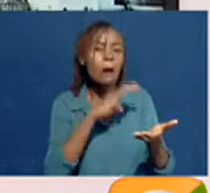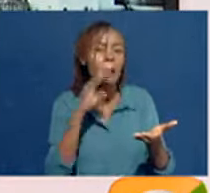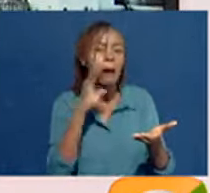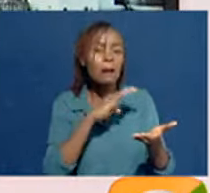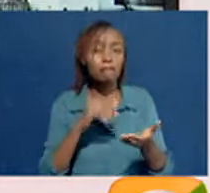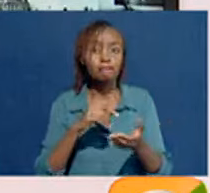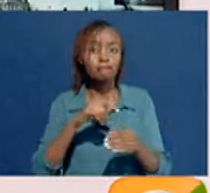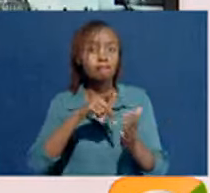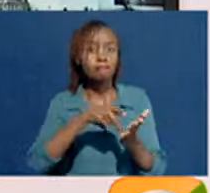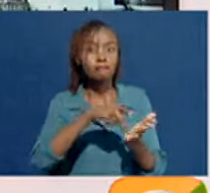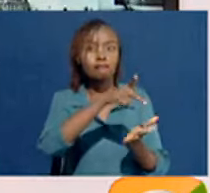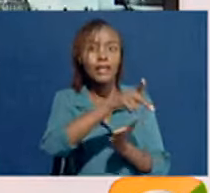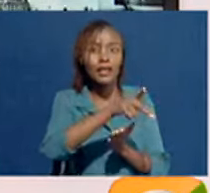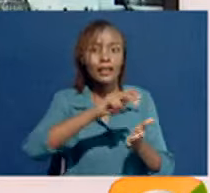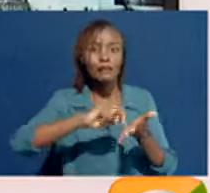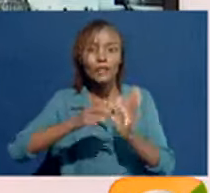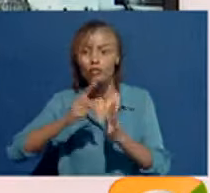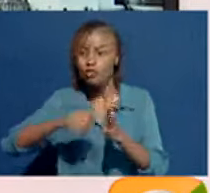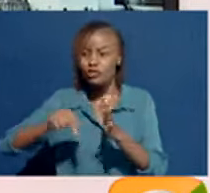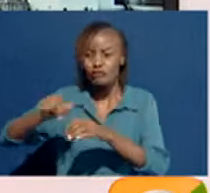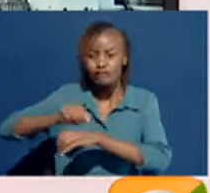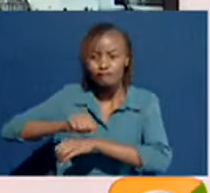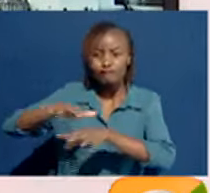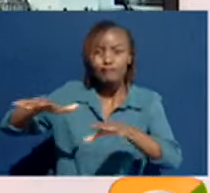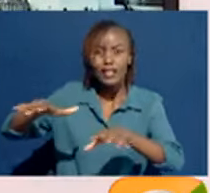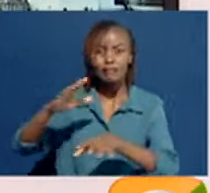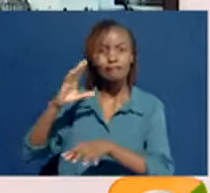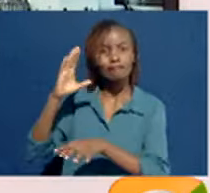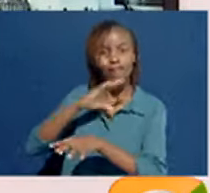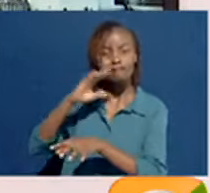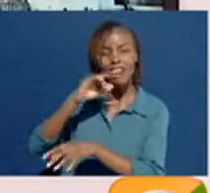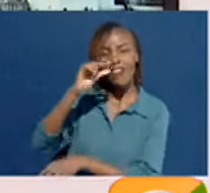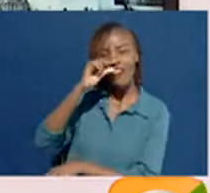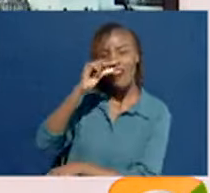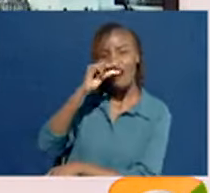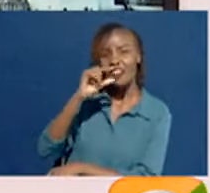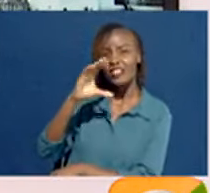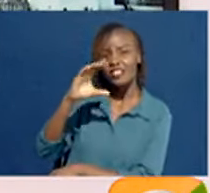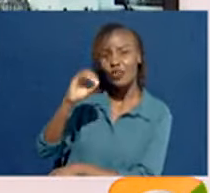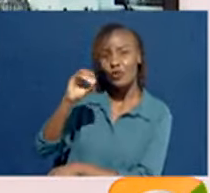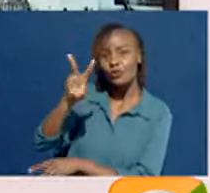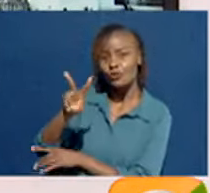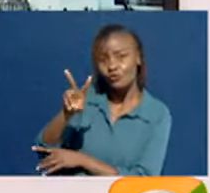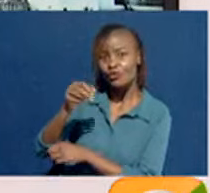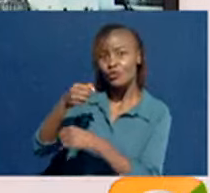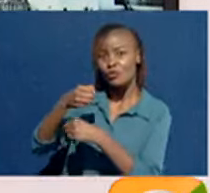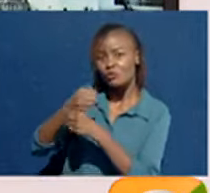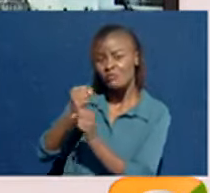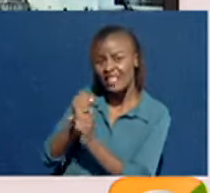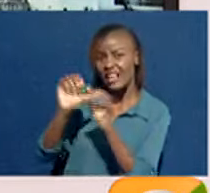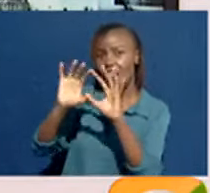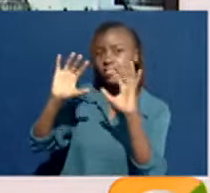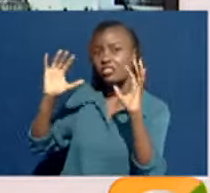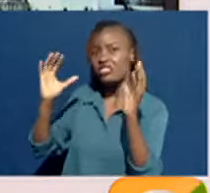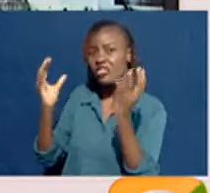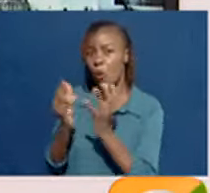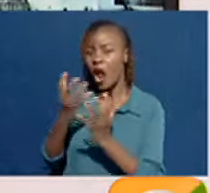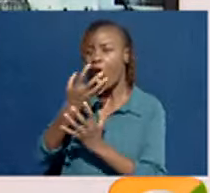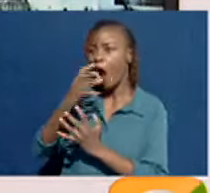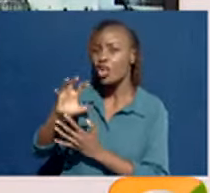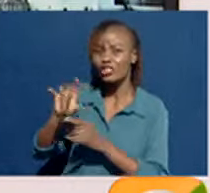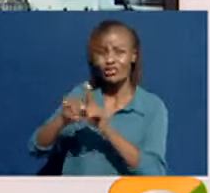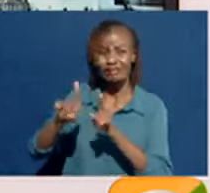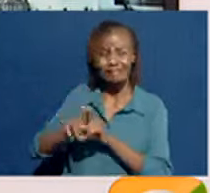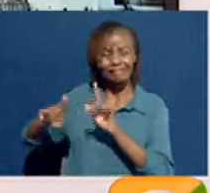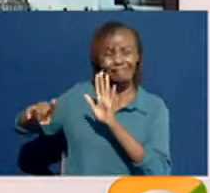environment. So you are emitting carbon dioxide into the environment, which we have agreed is all warming up the Earth and causing the negative effects we have